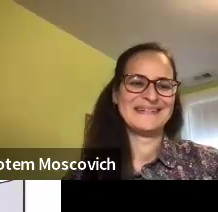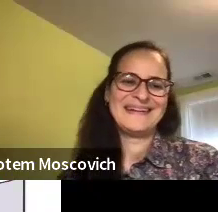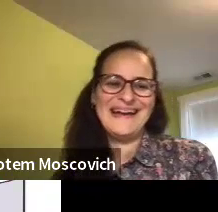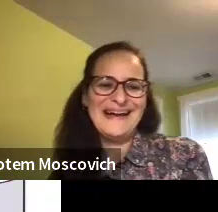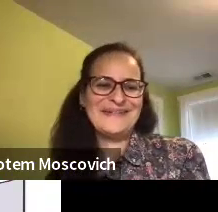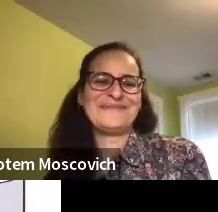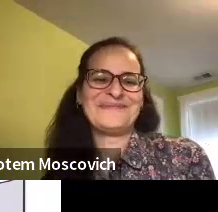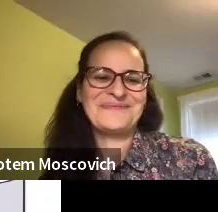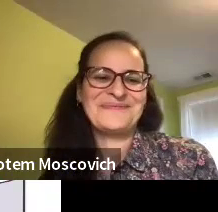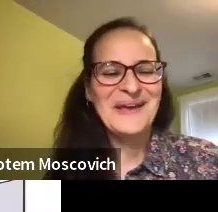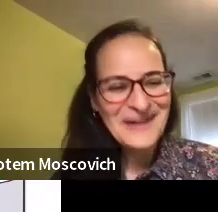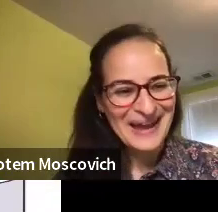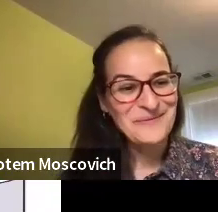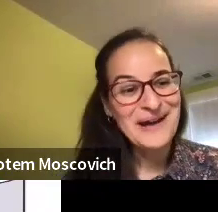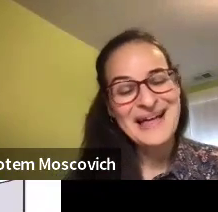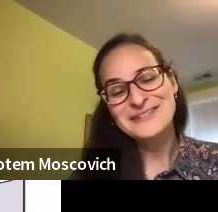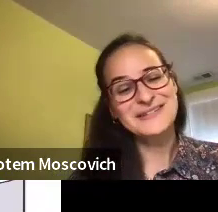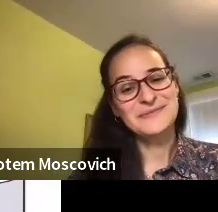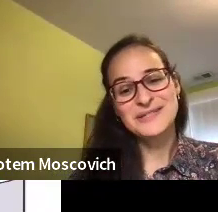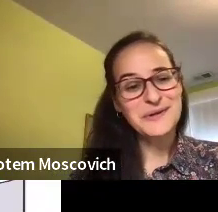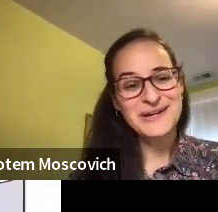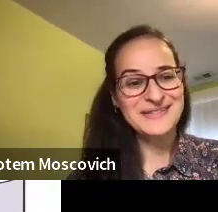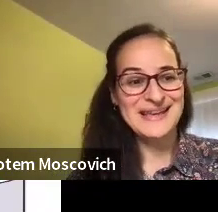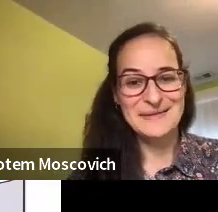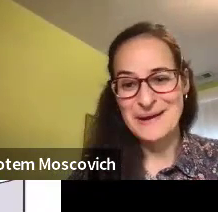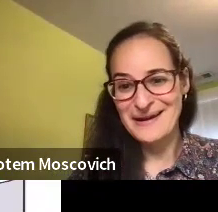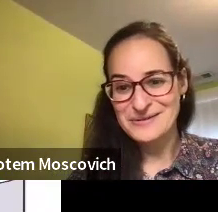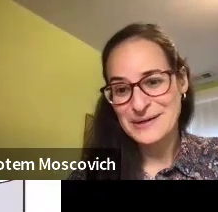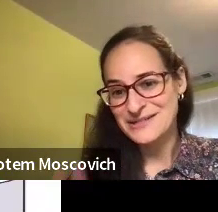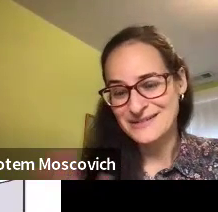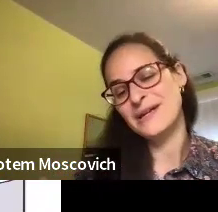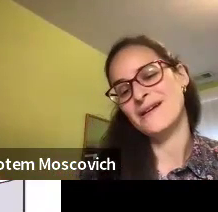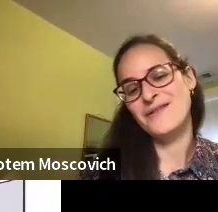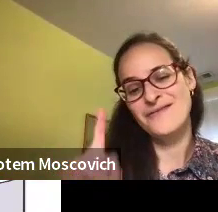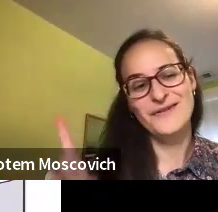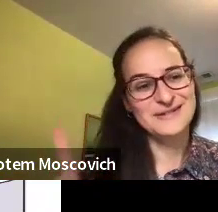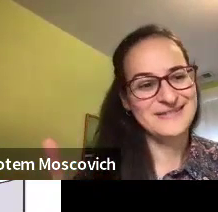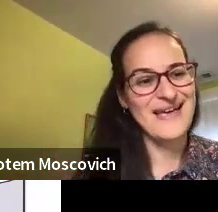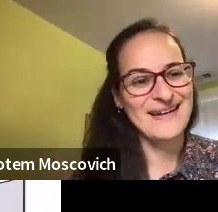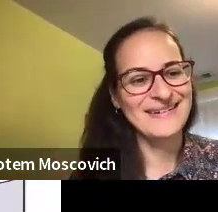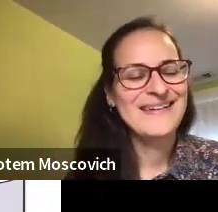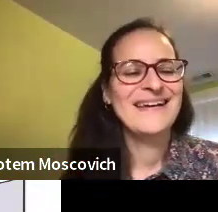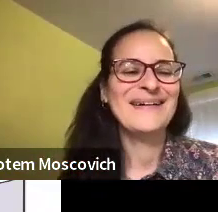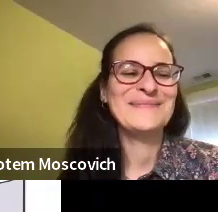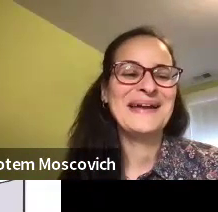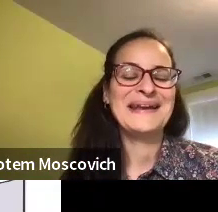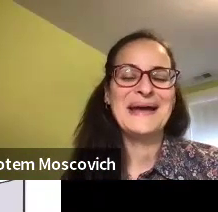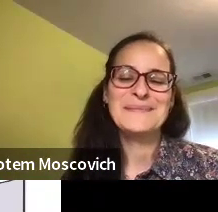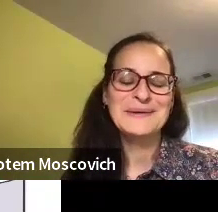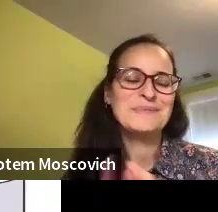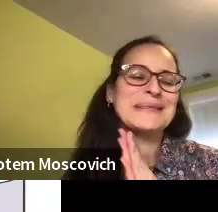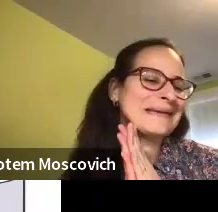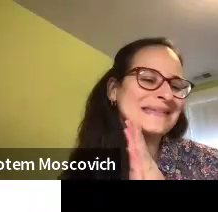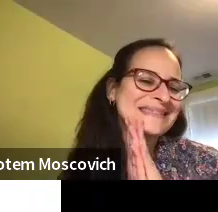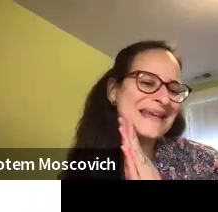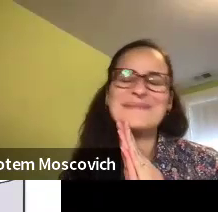Definitely. Um, okay, well, actually, since we already have the slides up, my next question, we can go to the first slide. Hena, I